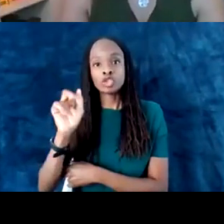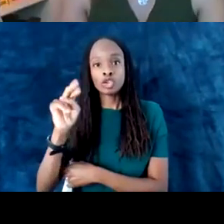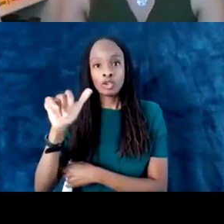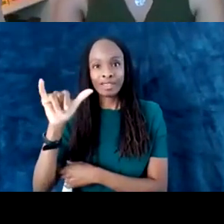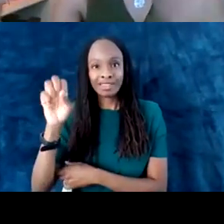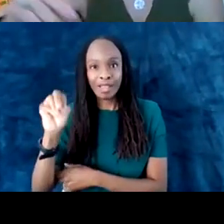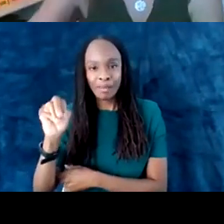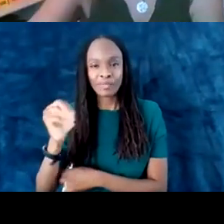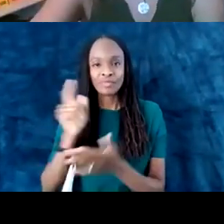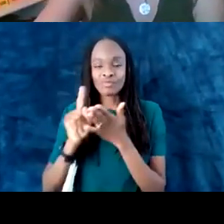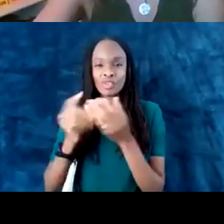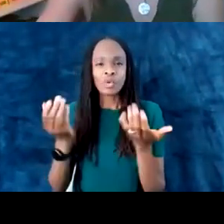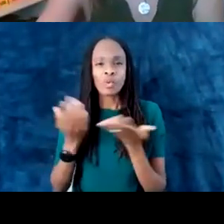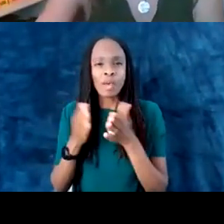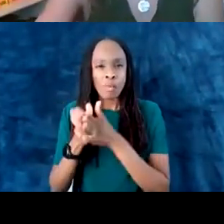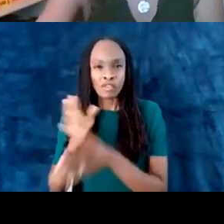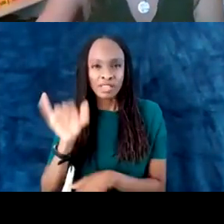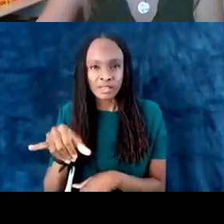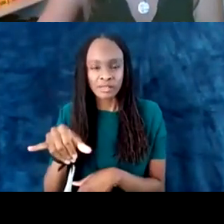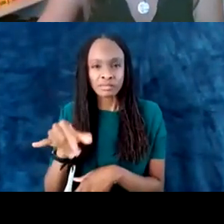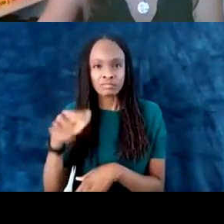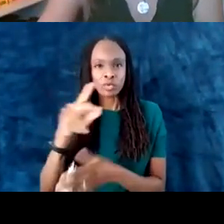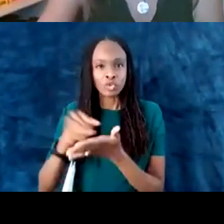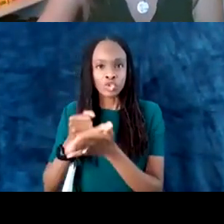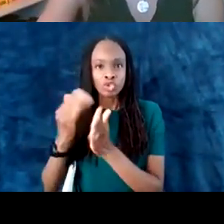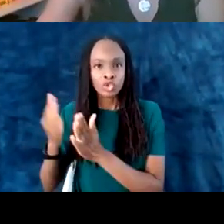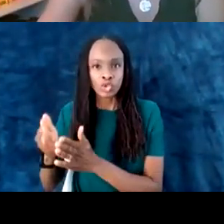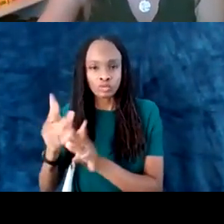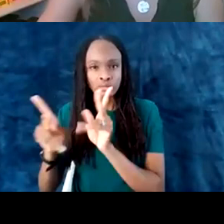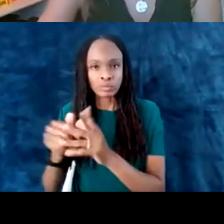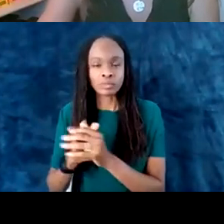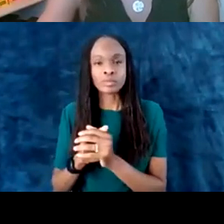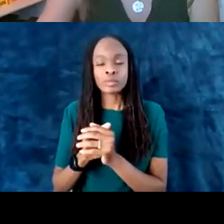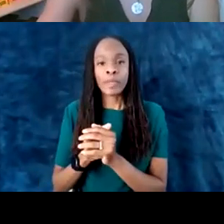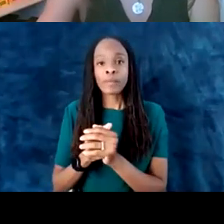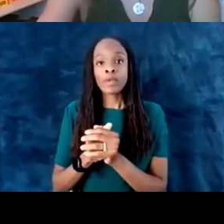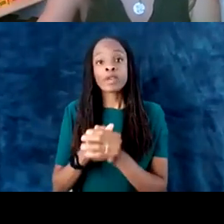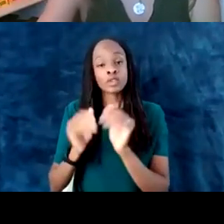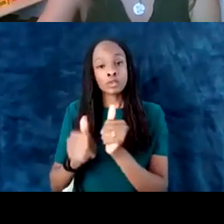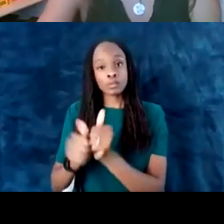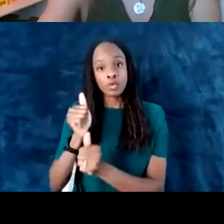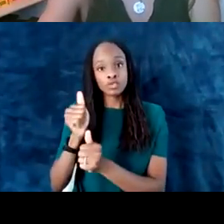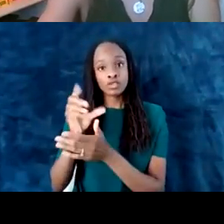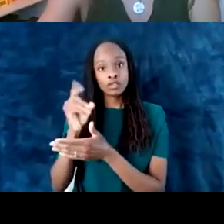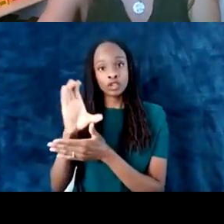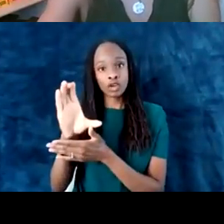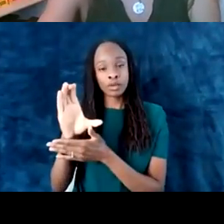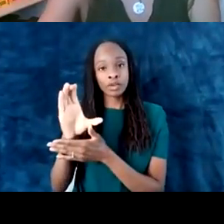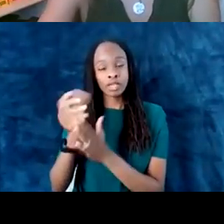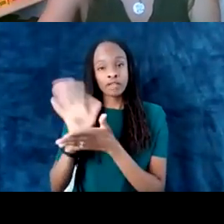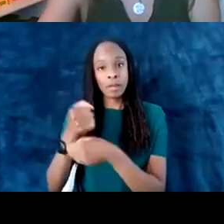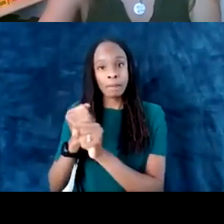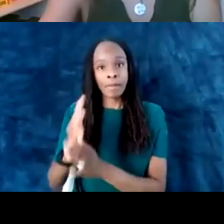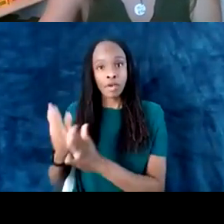like what motivates investigative journalists. So the majority of documentary filmmakers, at least in this